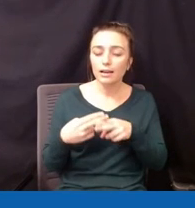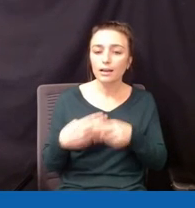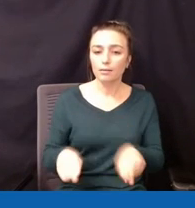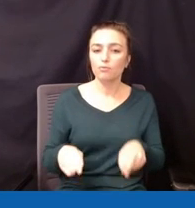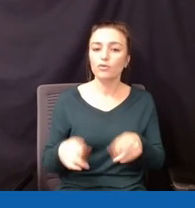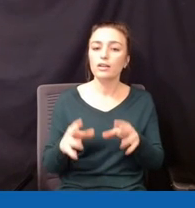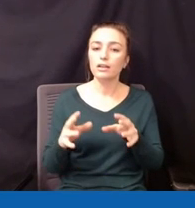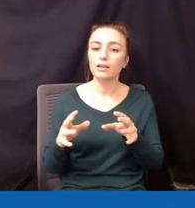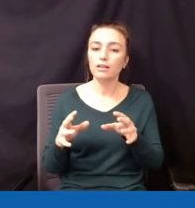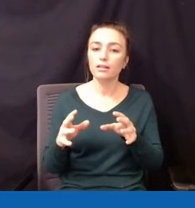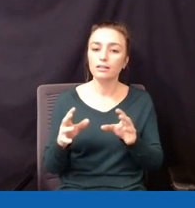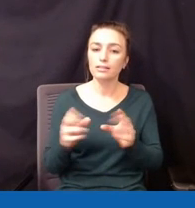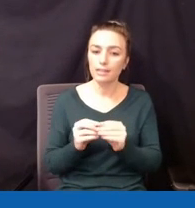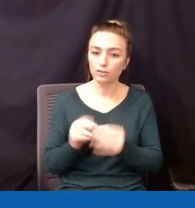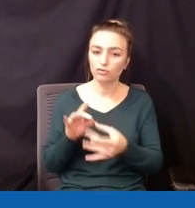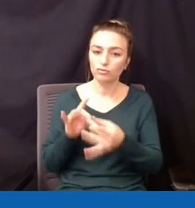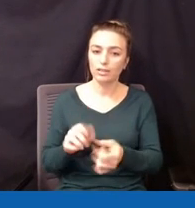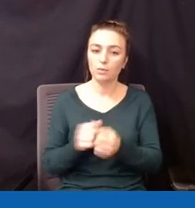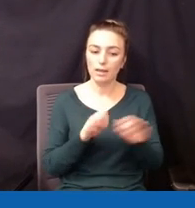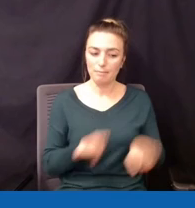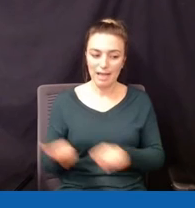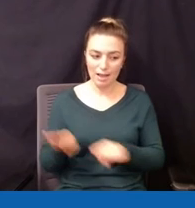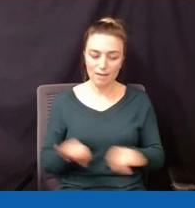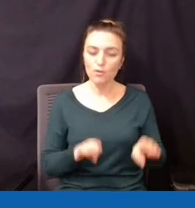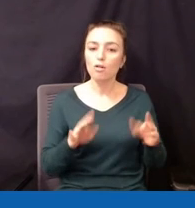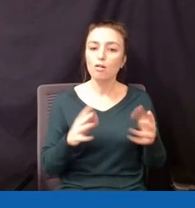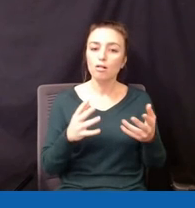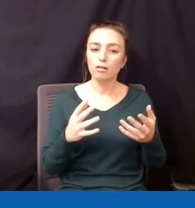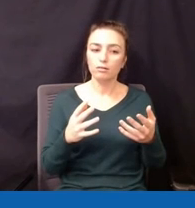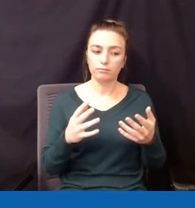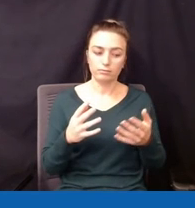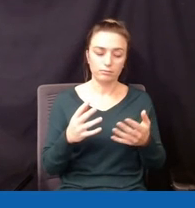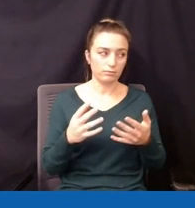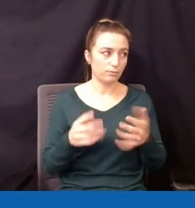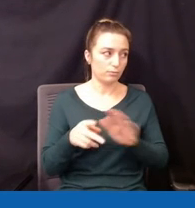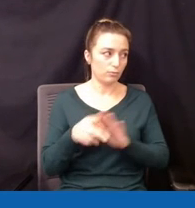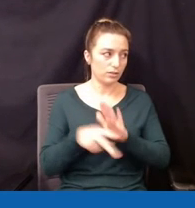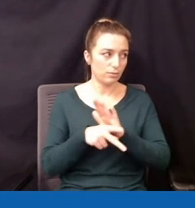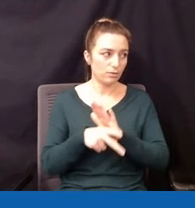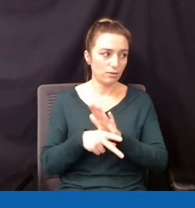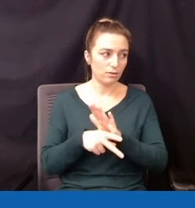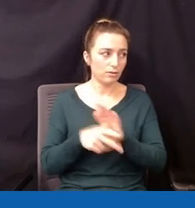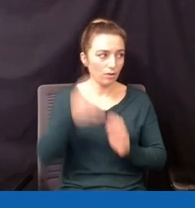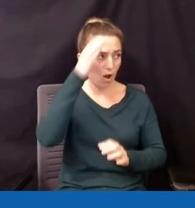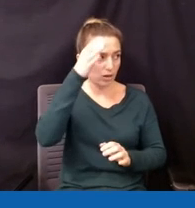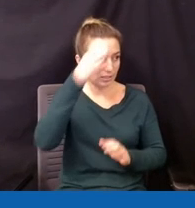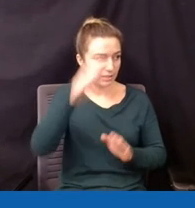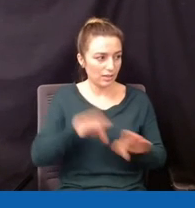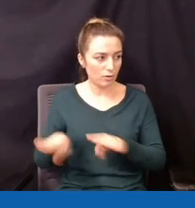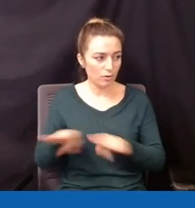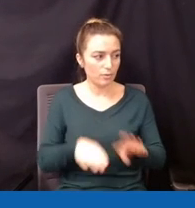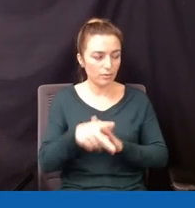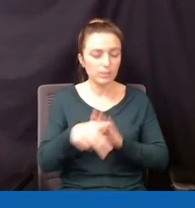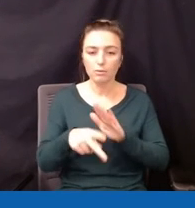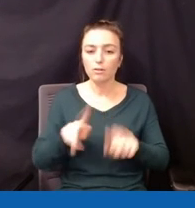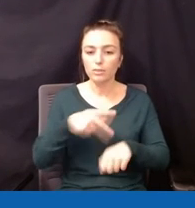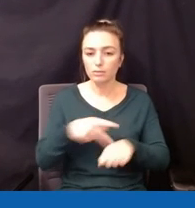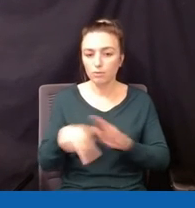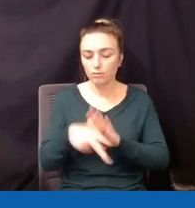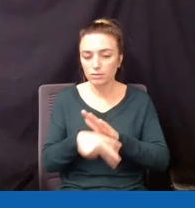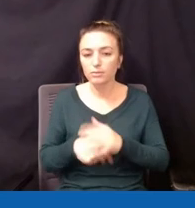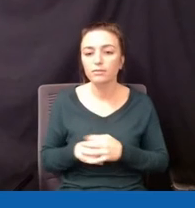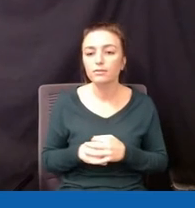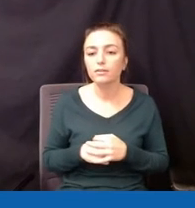activation. It's one of the cognitive behavioral principles that was developed in India, has now been adapted for delivery